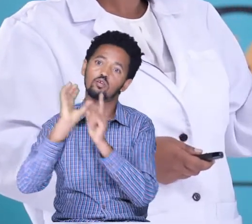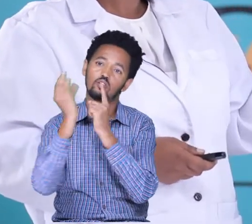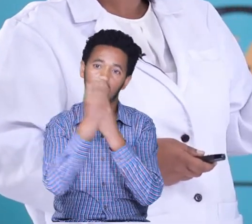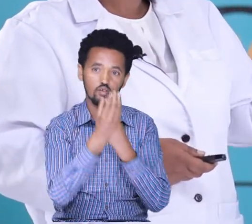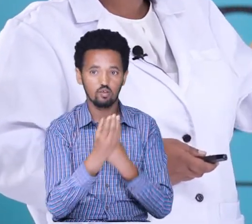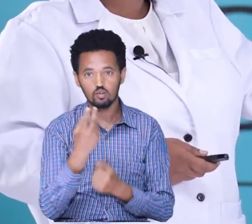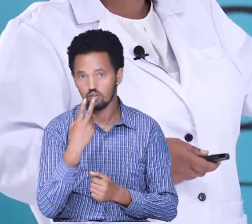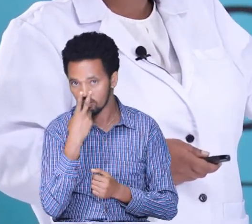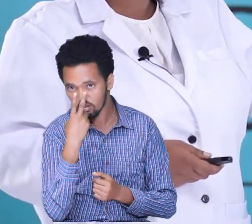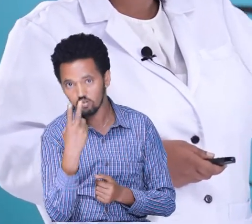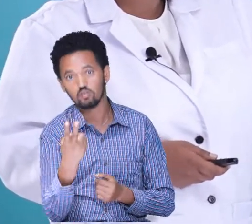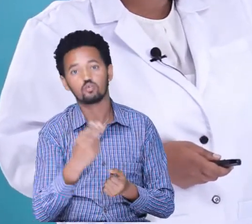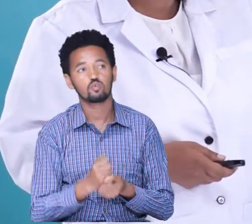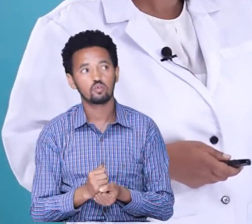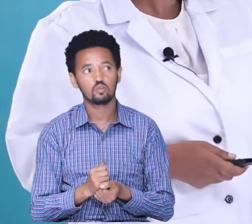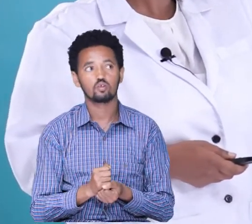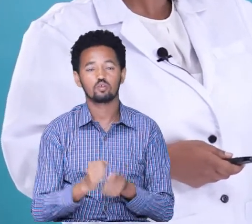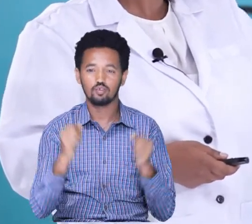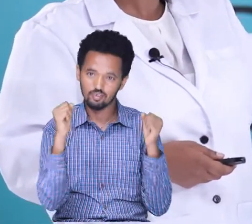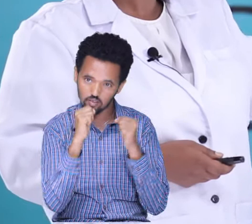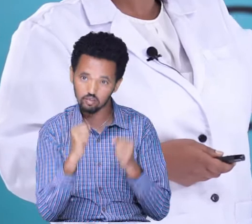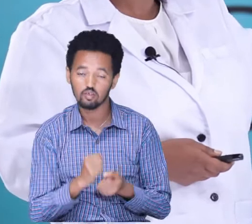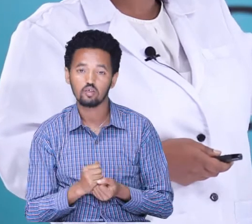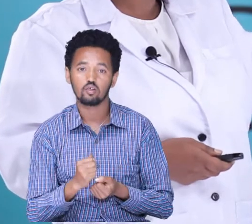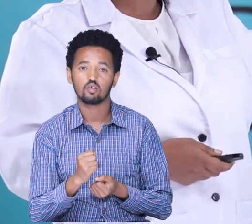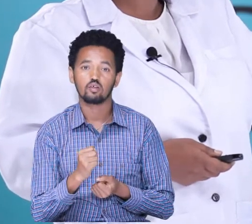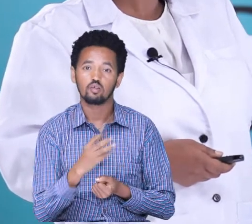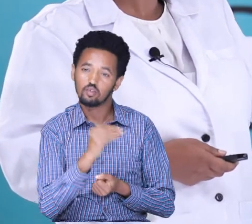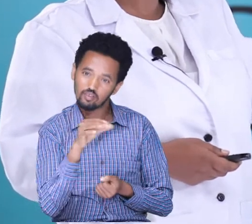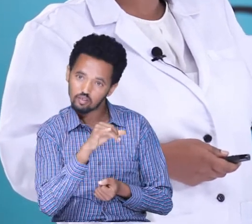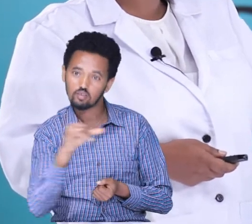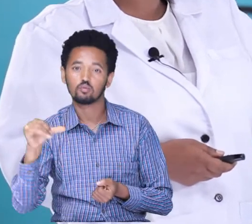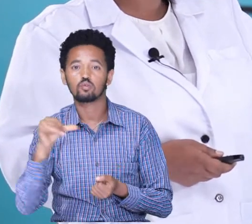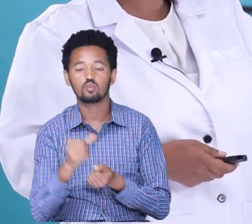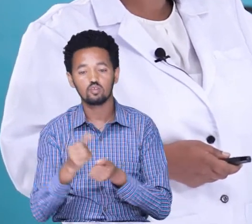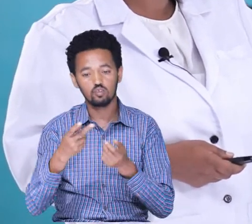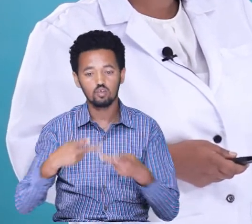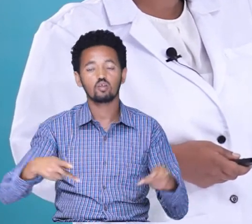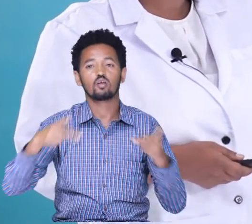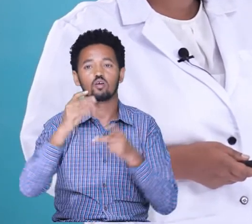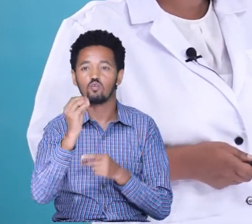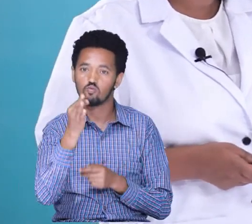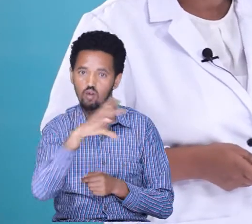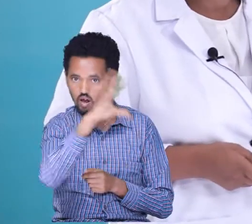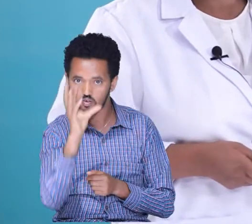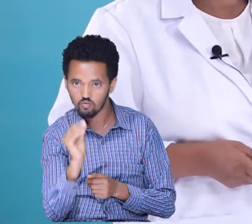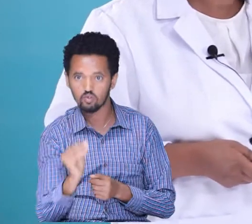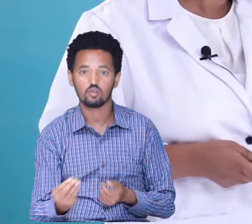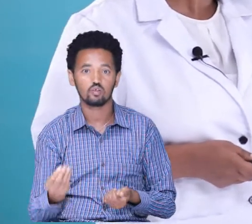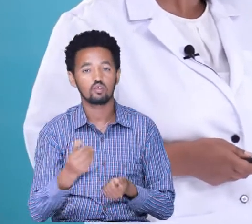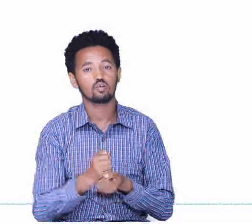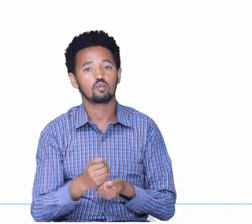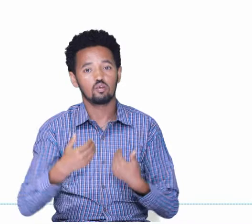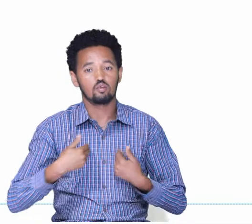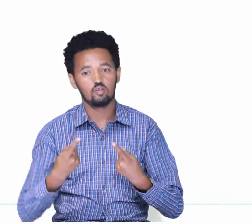Let us see the lowland, the desert, and the semi-desert area of Africa experience the highest